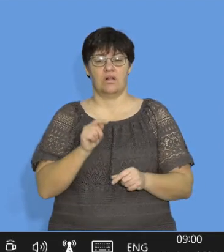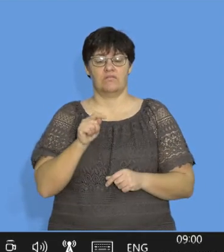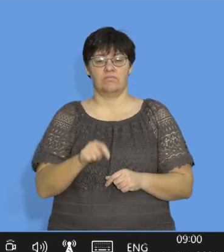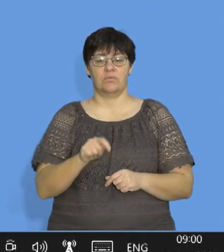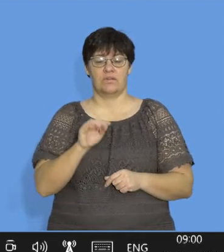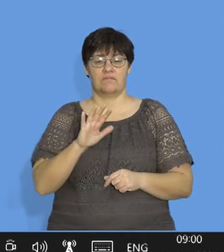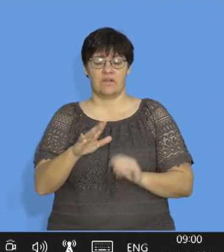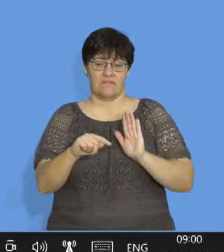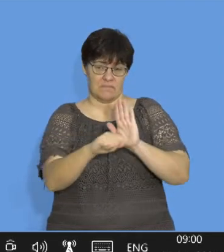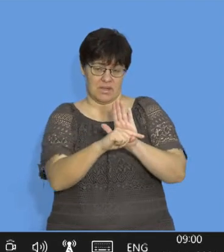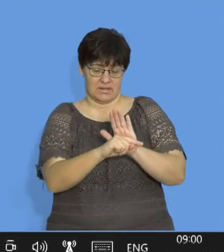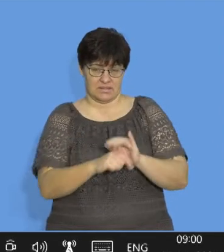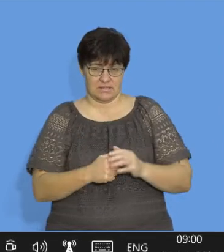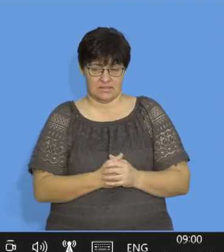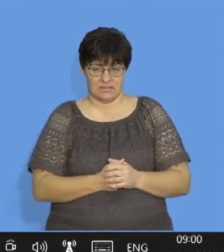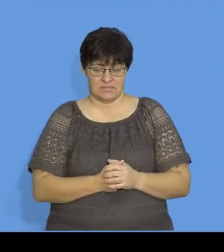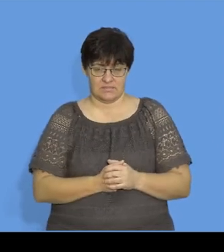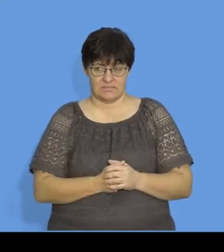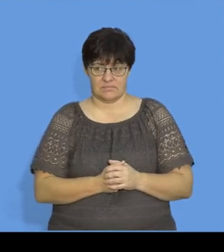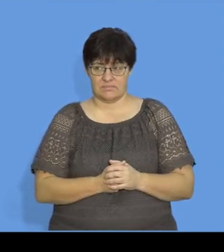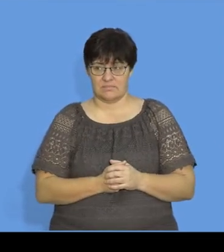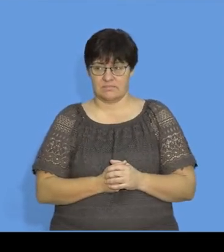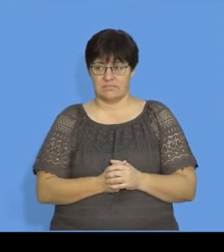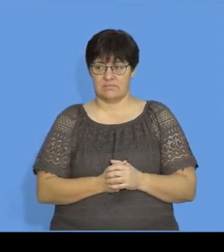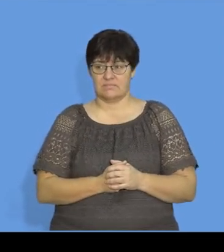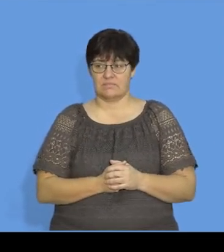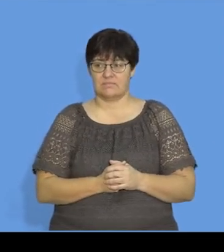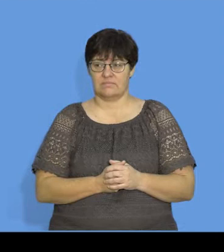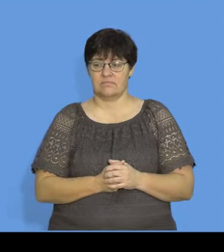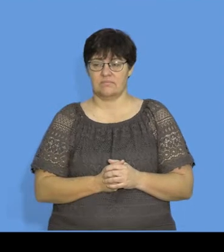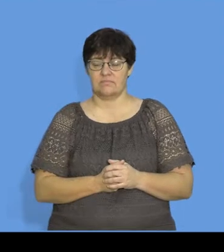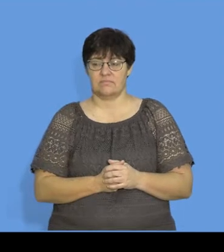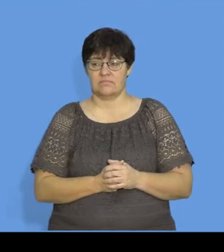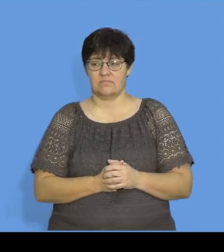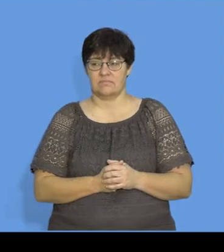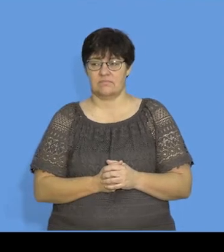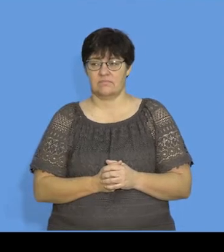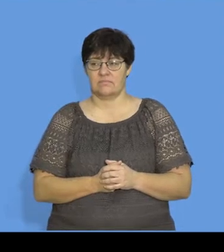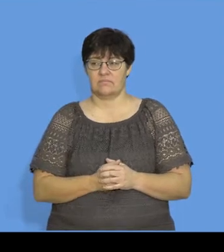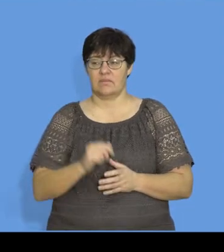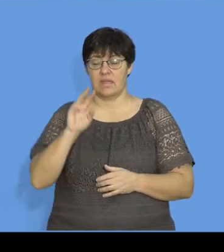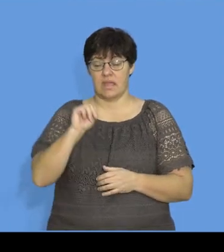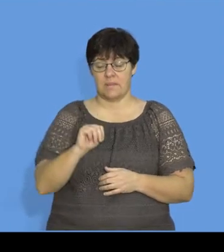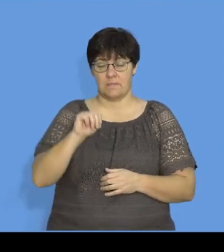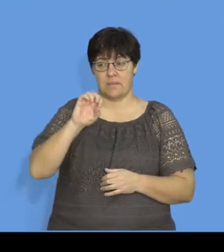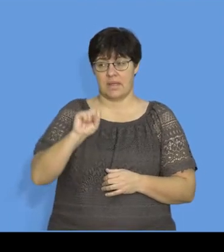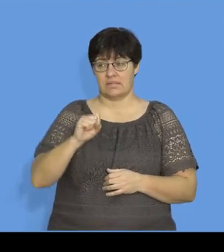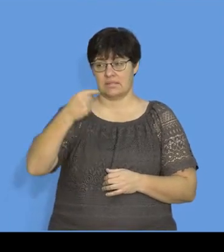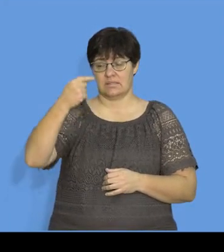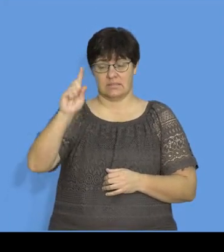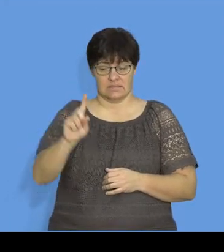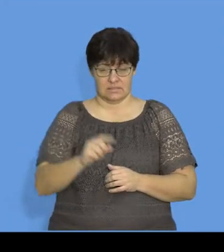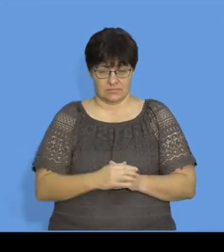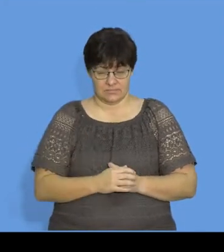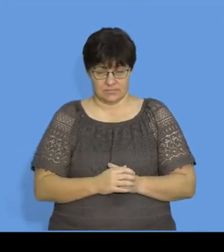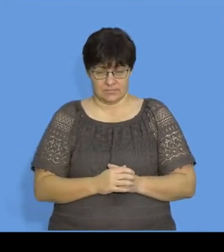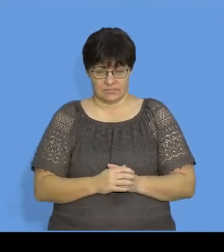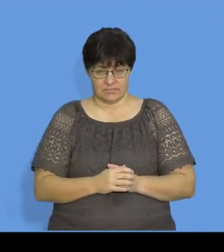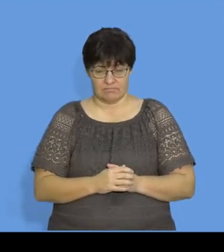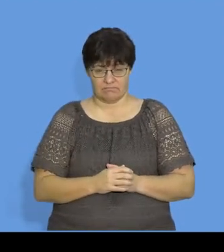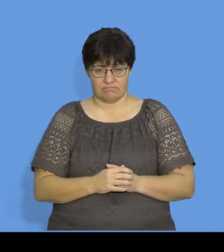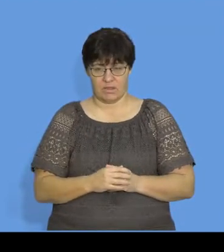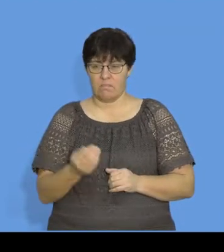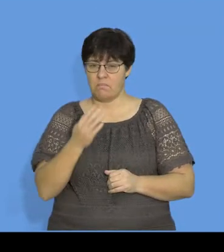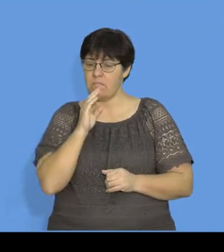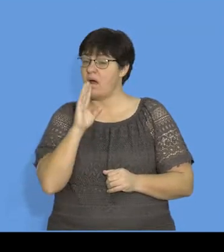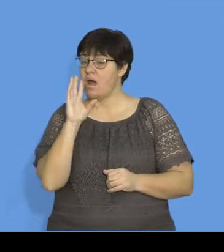minus 12.5. Now, if I asked you to